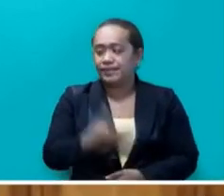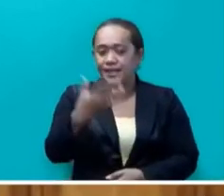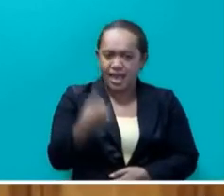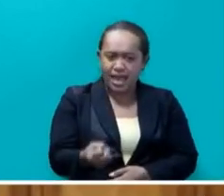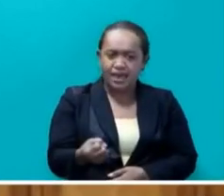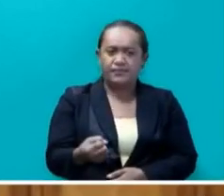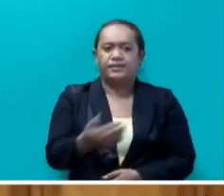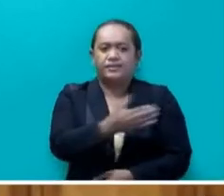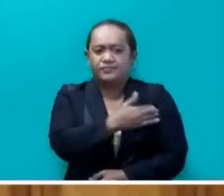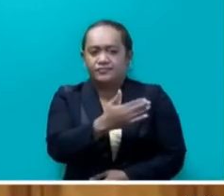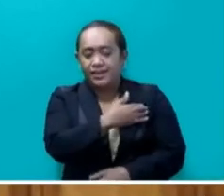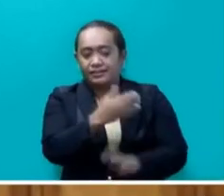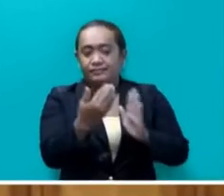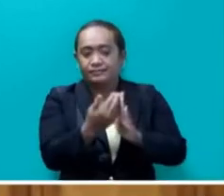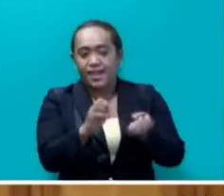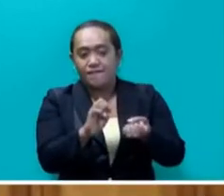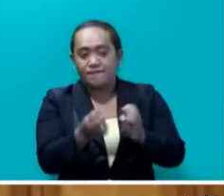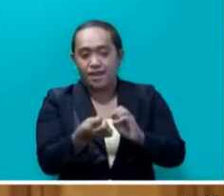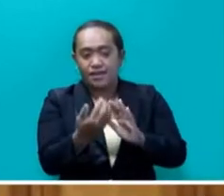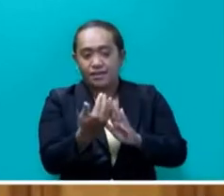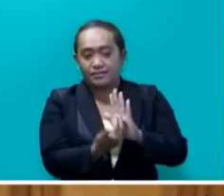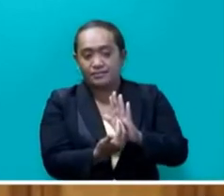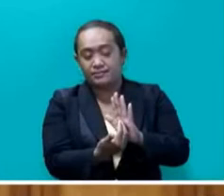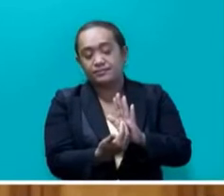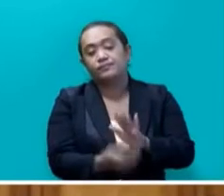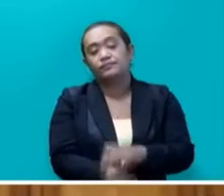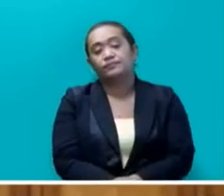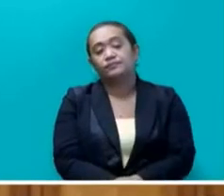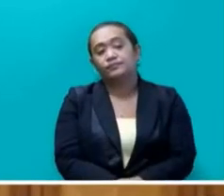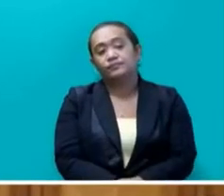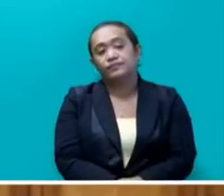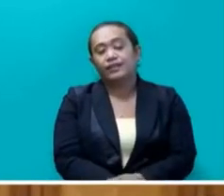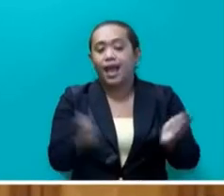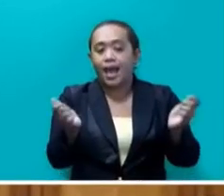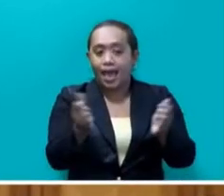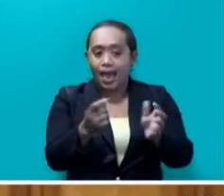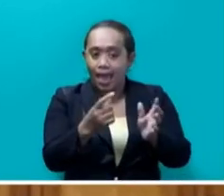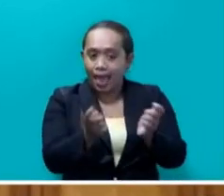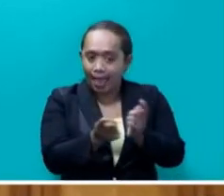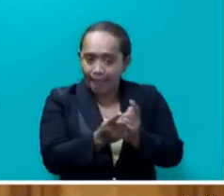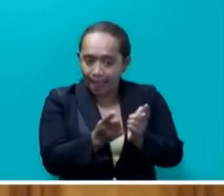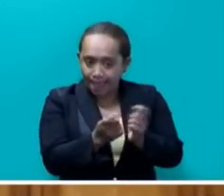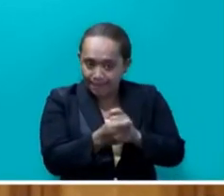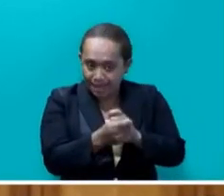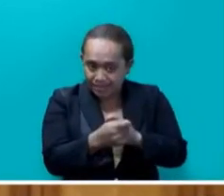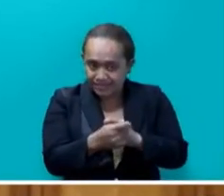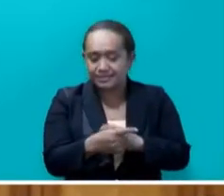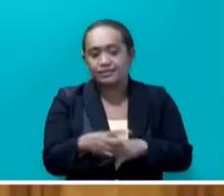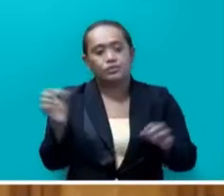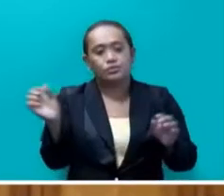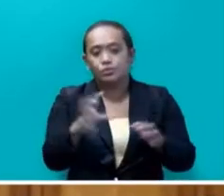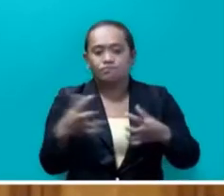effect. And the amendments, again, should not be through Standing Order